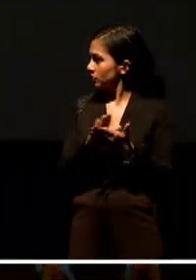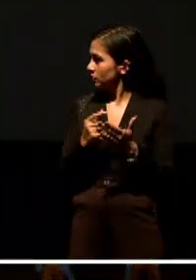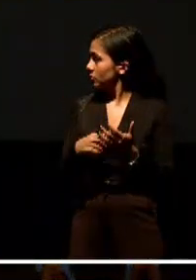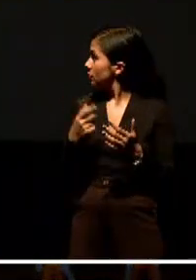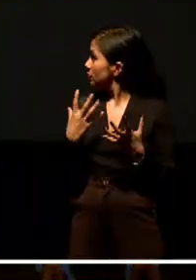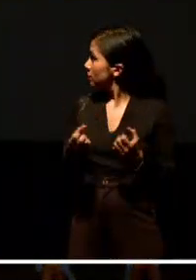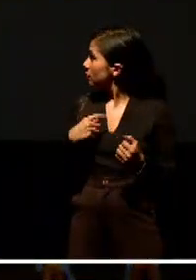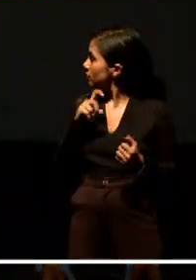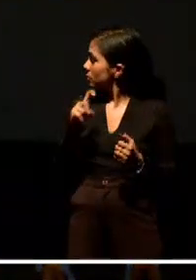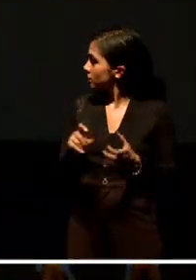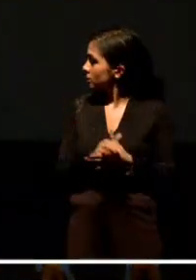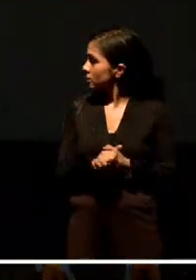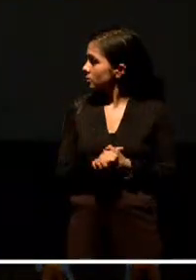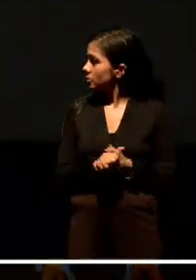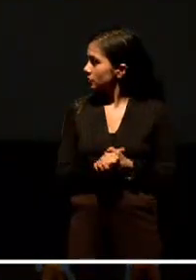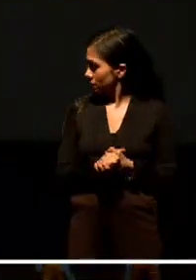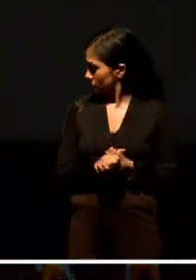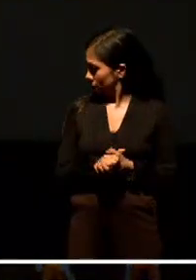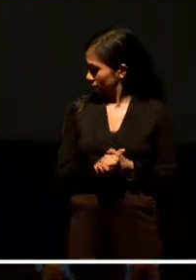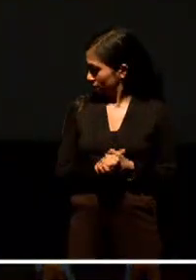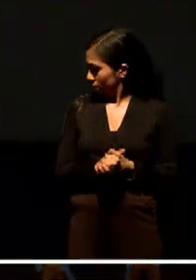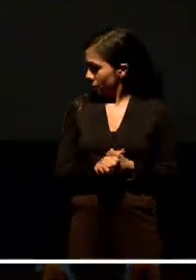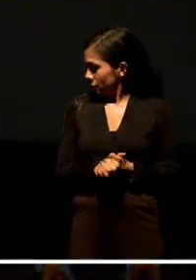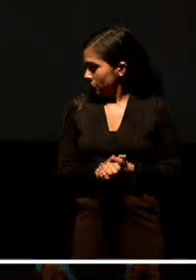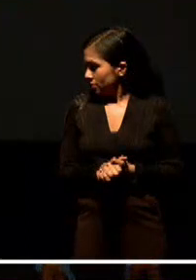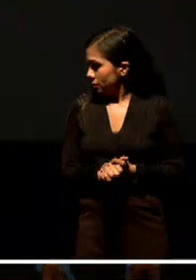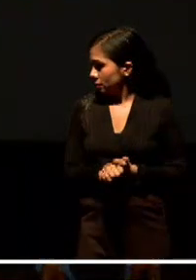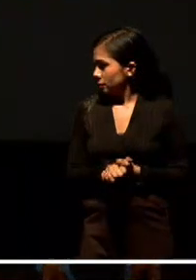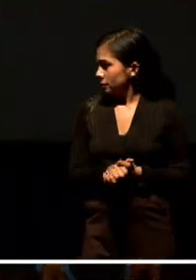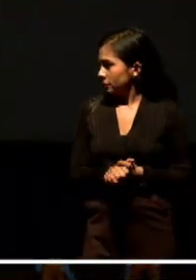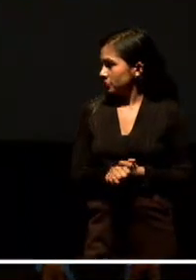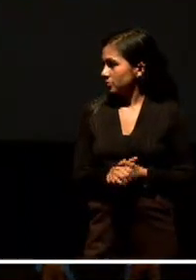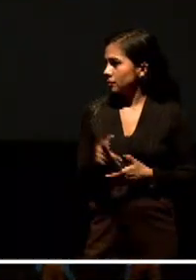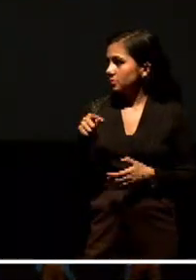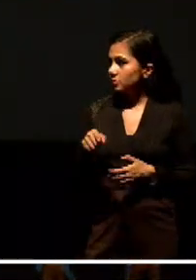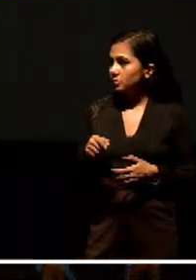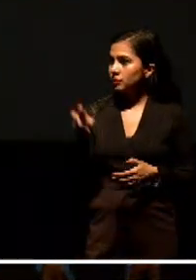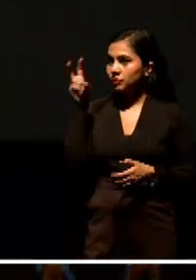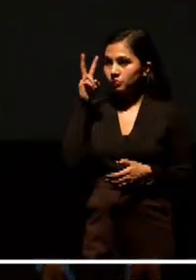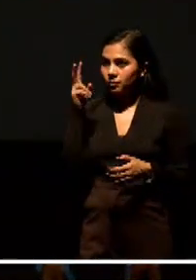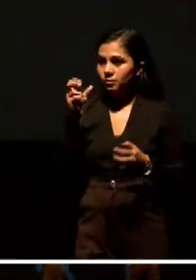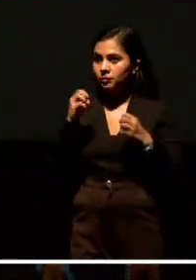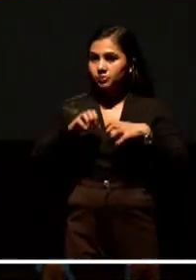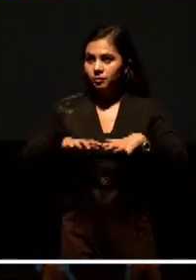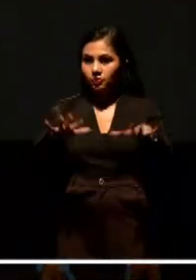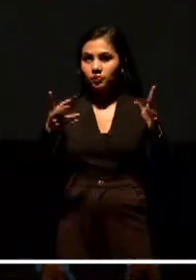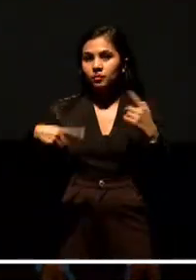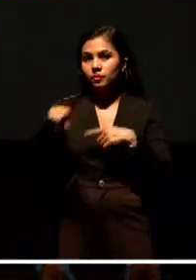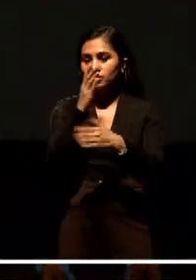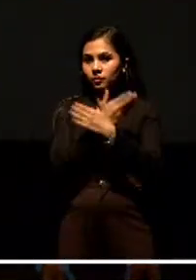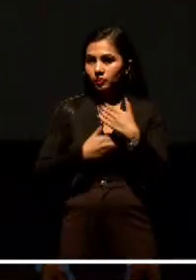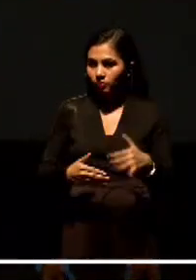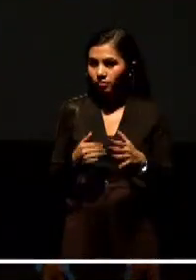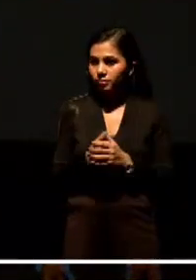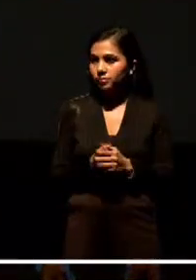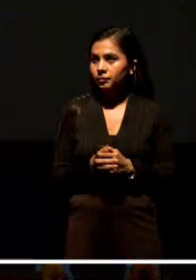your experience, sir. Yes, I think this question spreads across all the disabilities, not only disabilities,